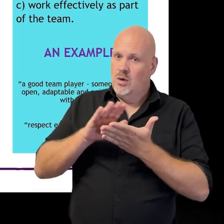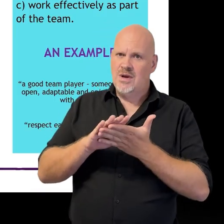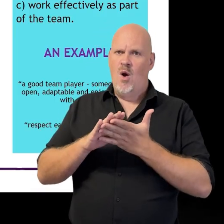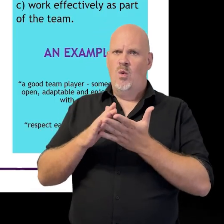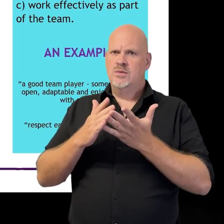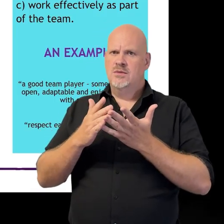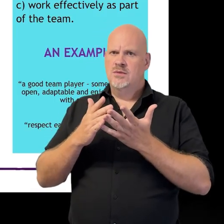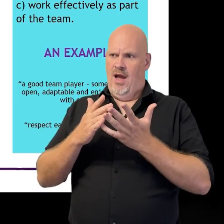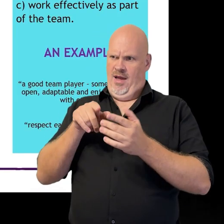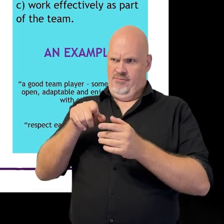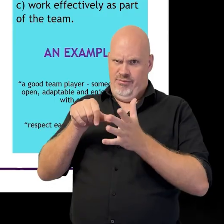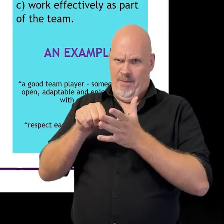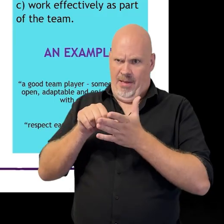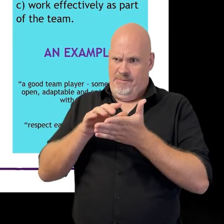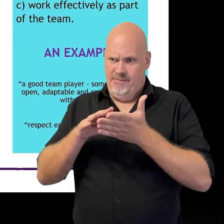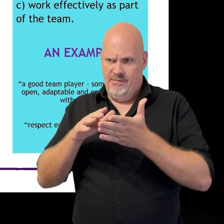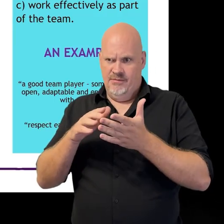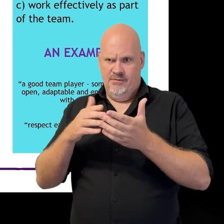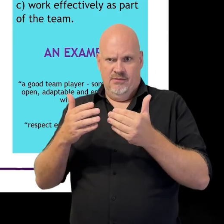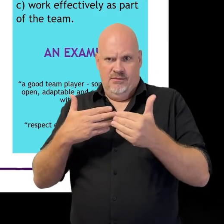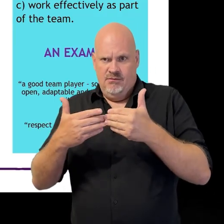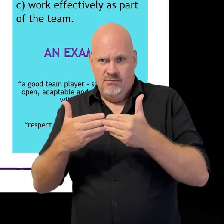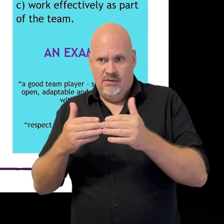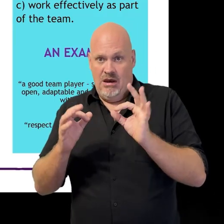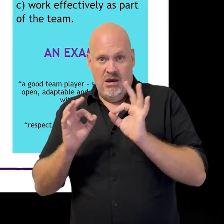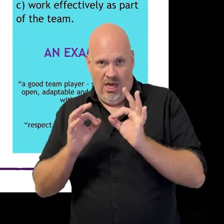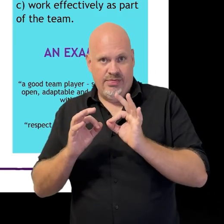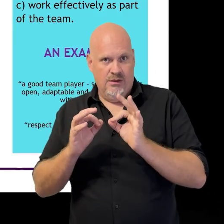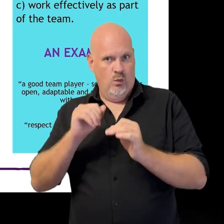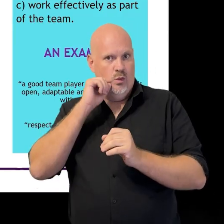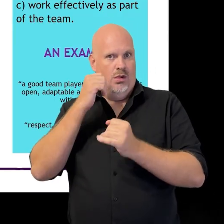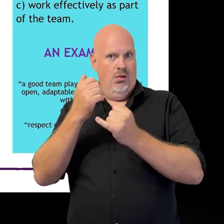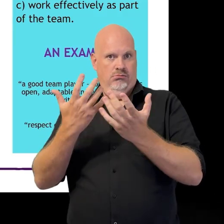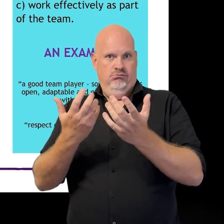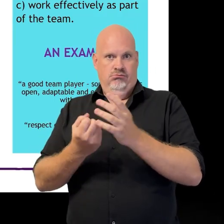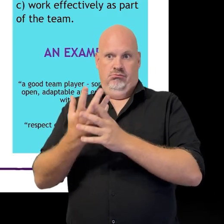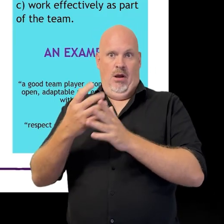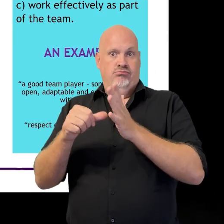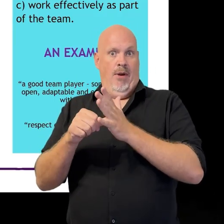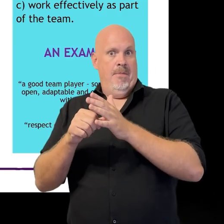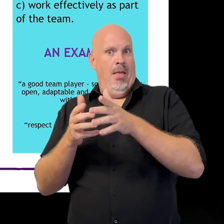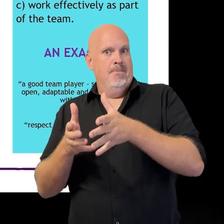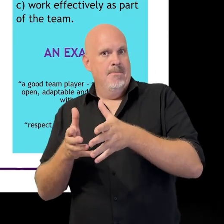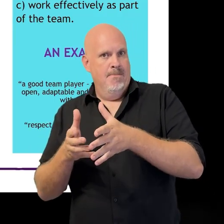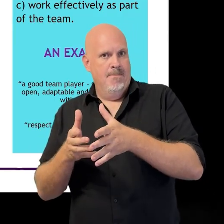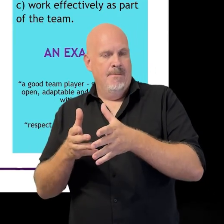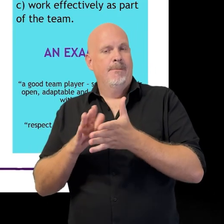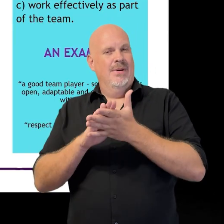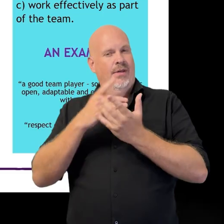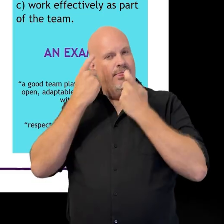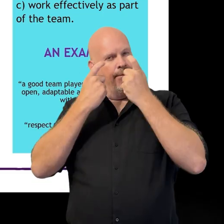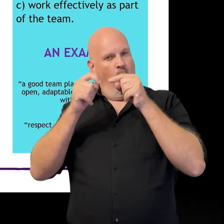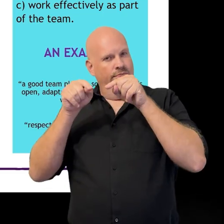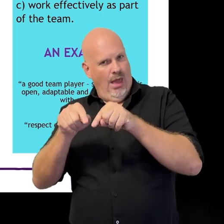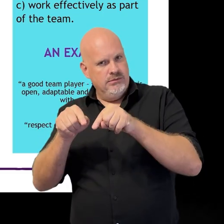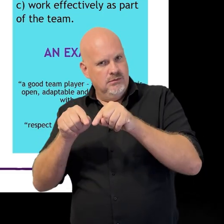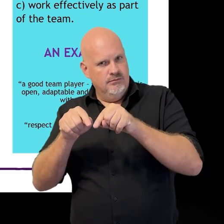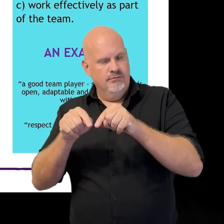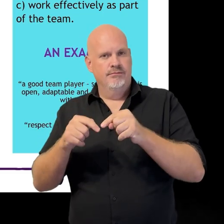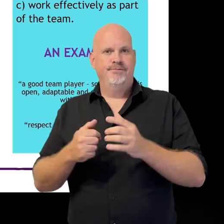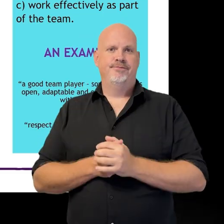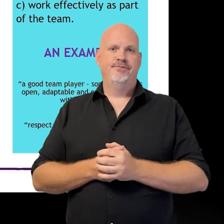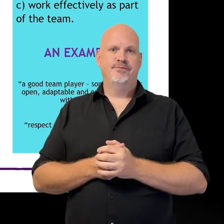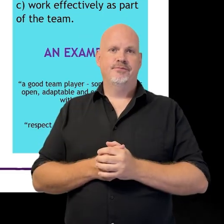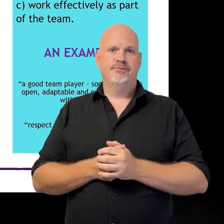or issues. So think back to a time when there's been some kind of issue or problem. It doesn't have to be huge, it doesn't have to